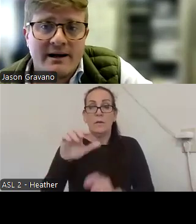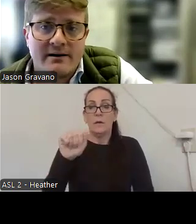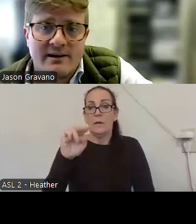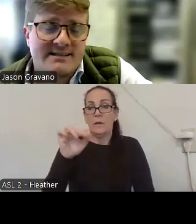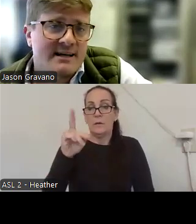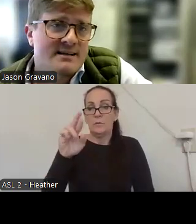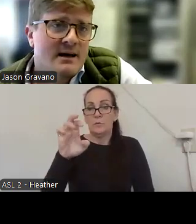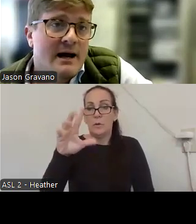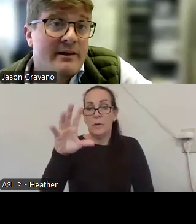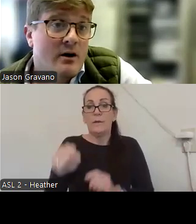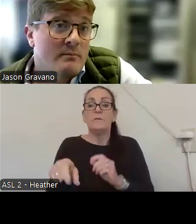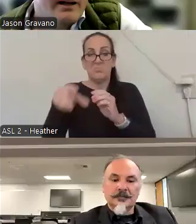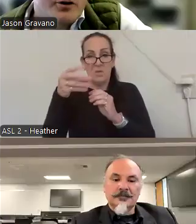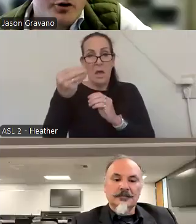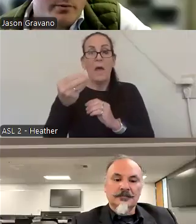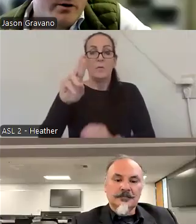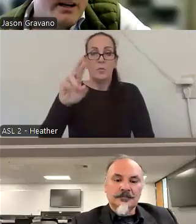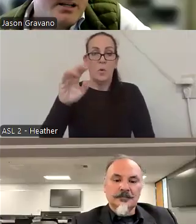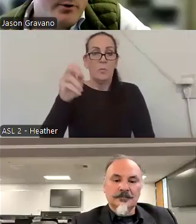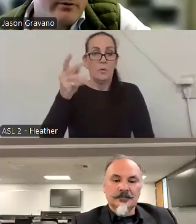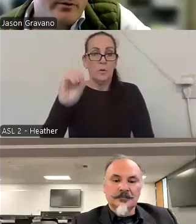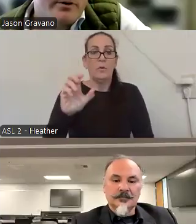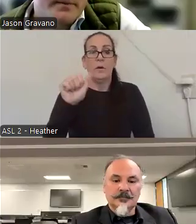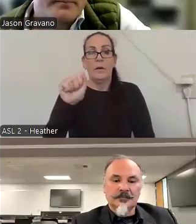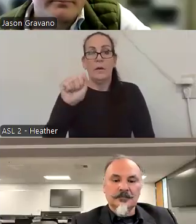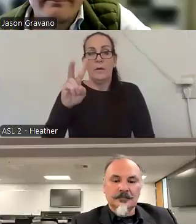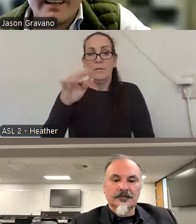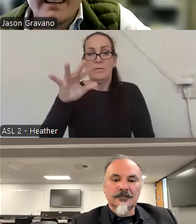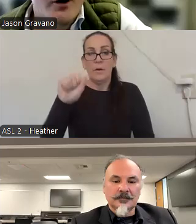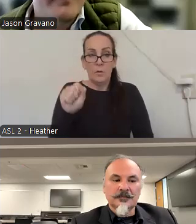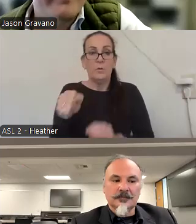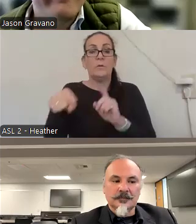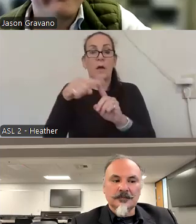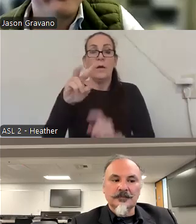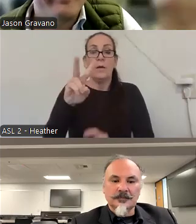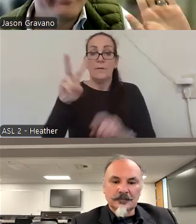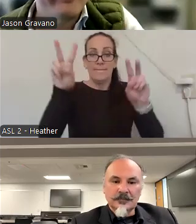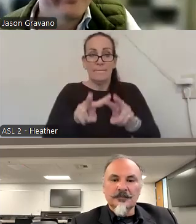director, Megan Velasquez, and then our many contributors and expert reviewers. Thanks all.